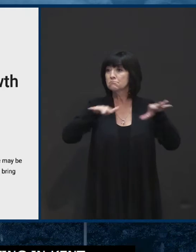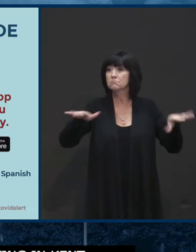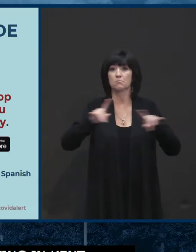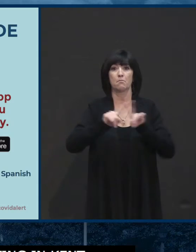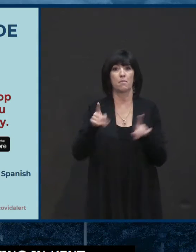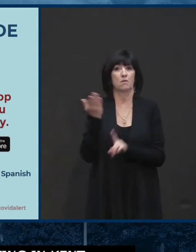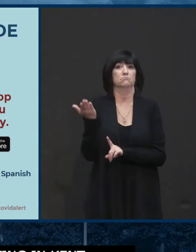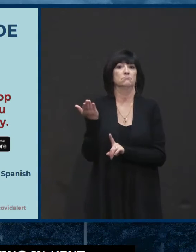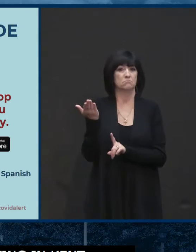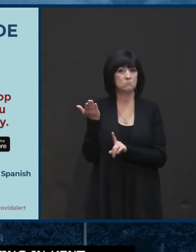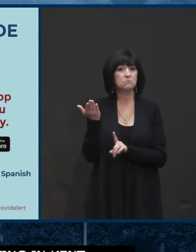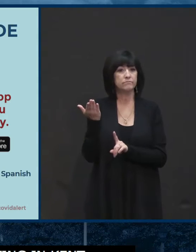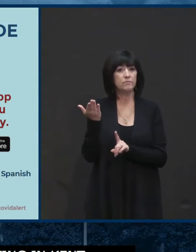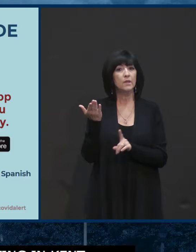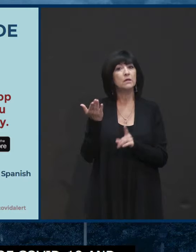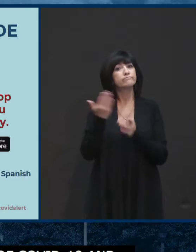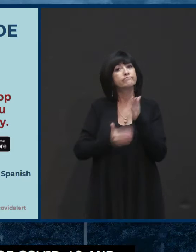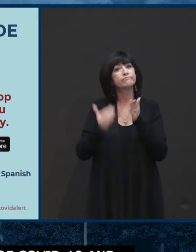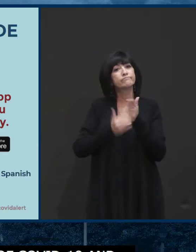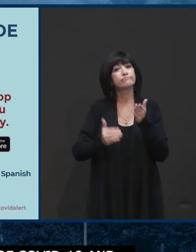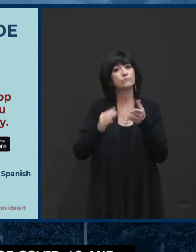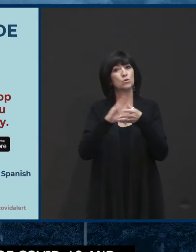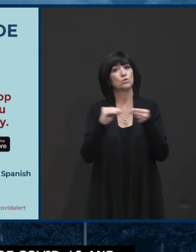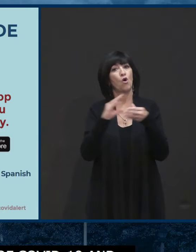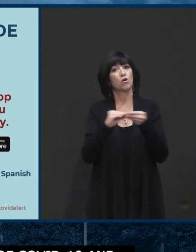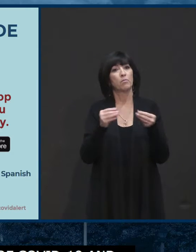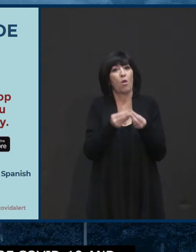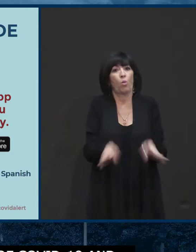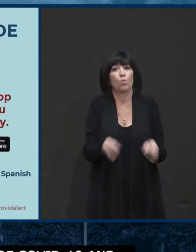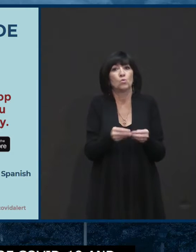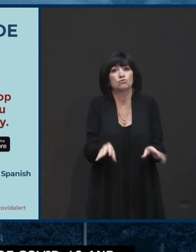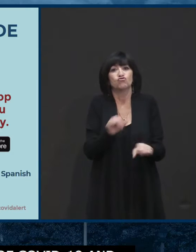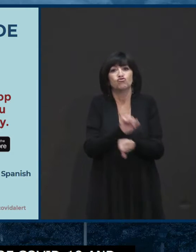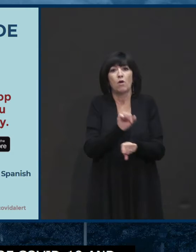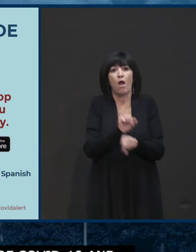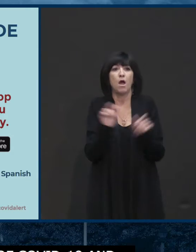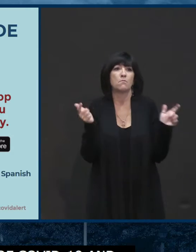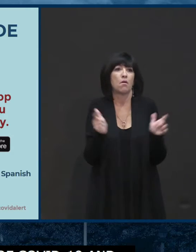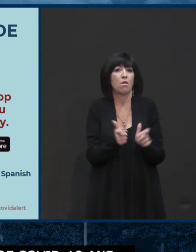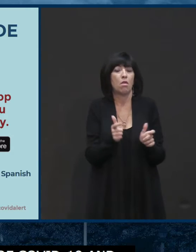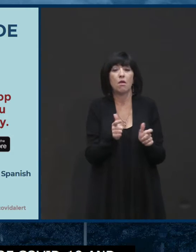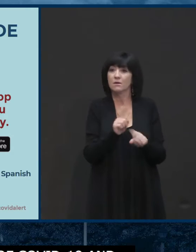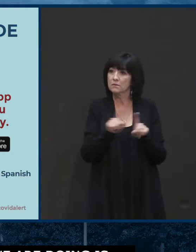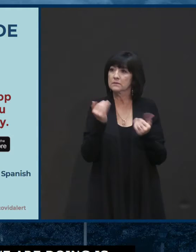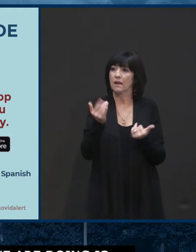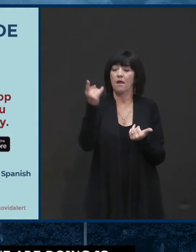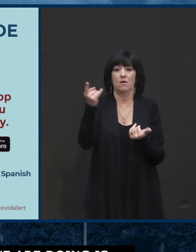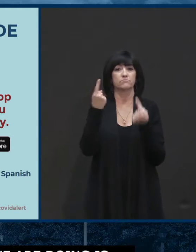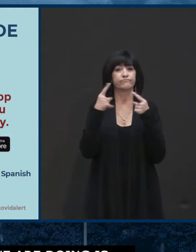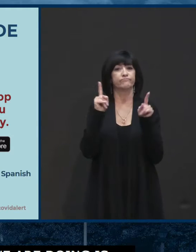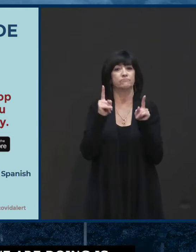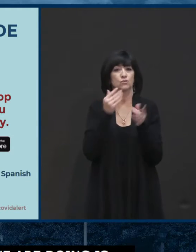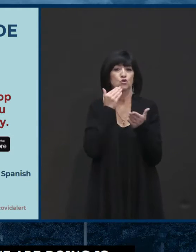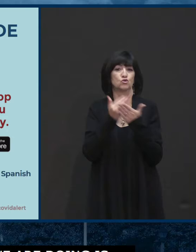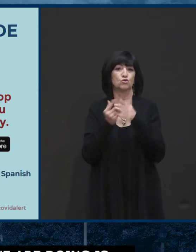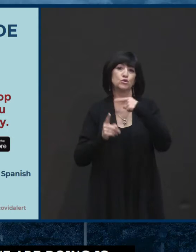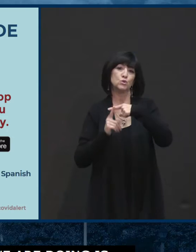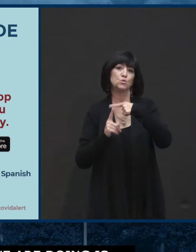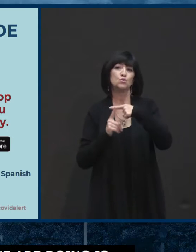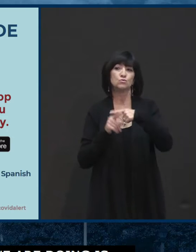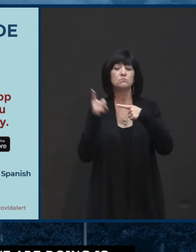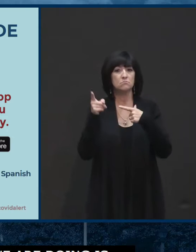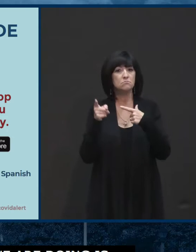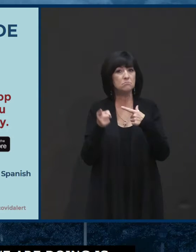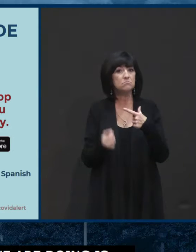that we're doing is focusing on getting our economy moving again as we get control and